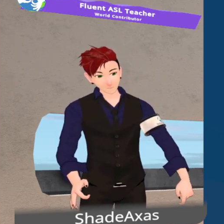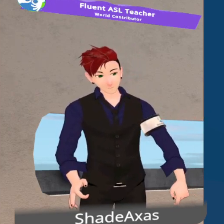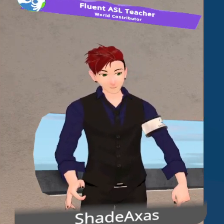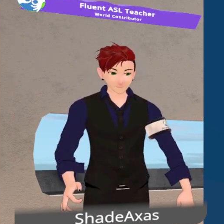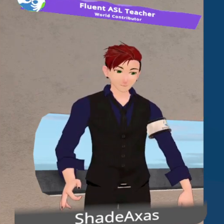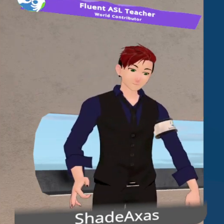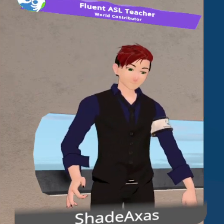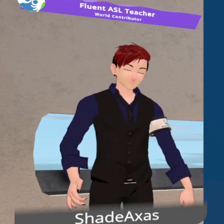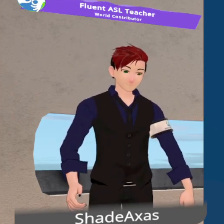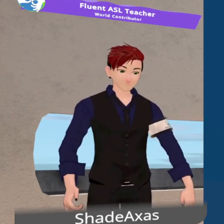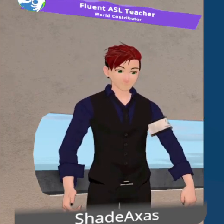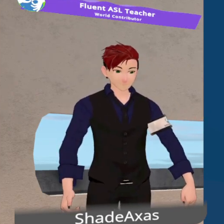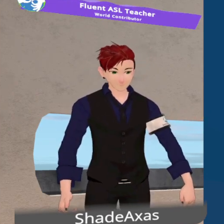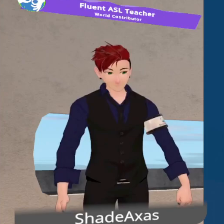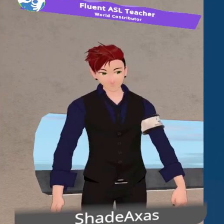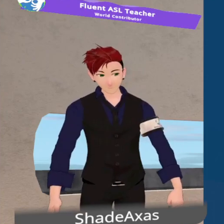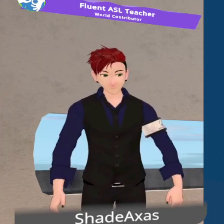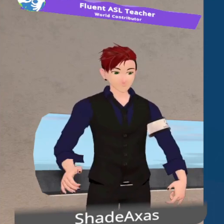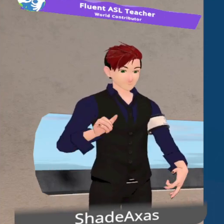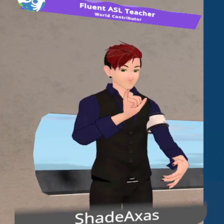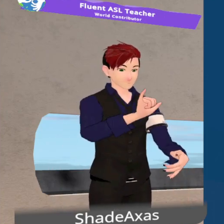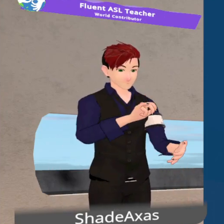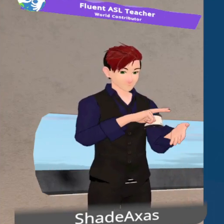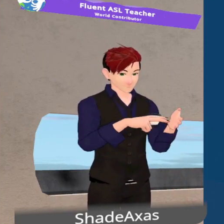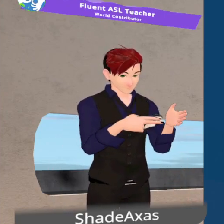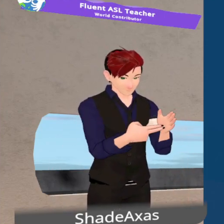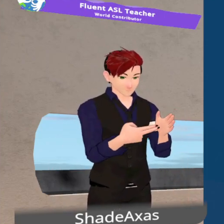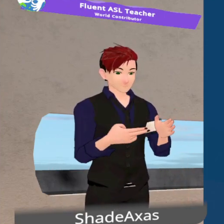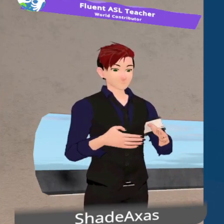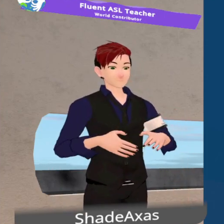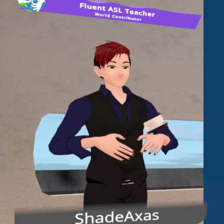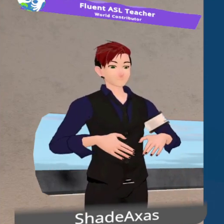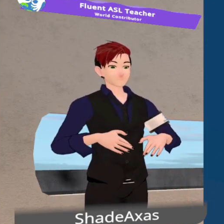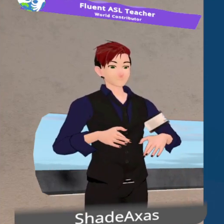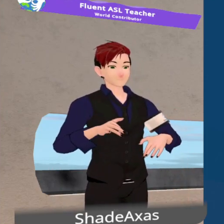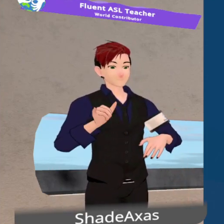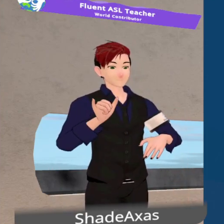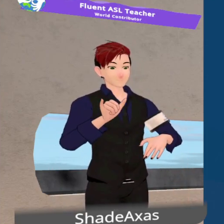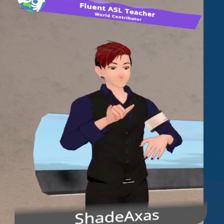Duperland. Then does that mean that yes, so does that mean that